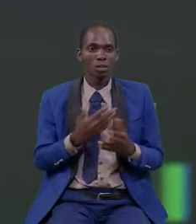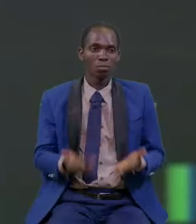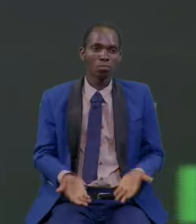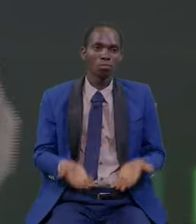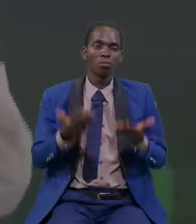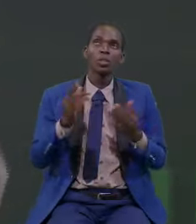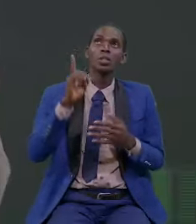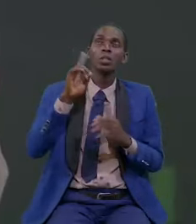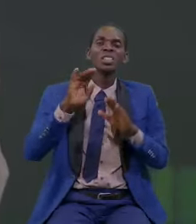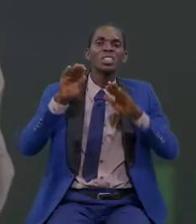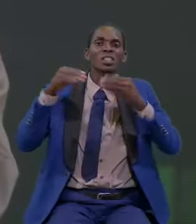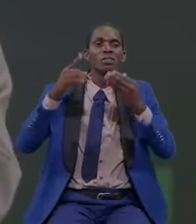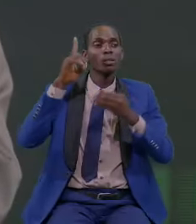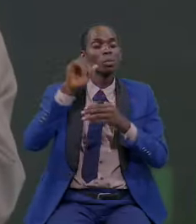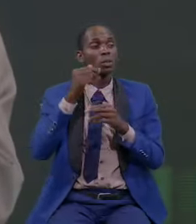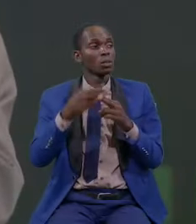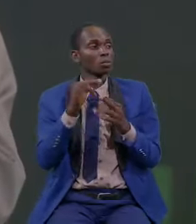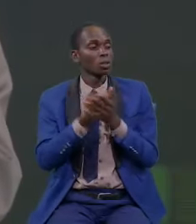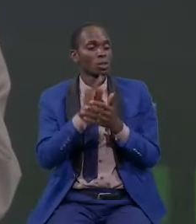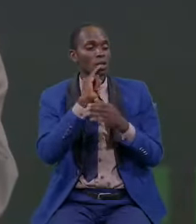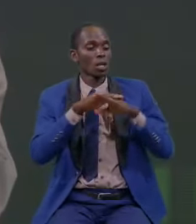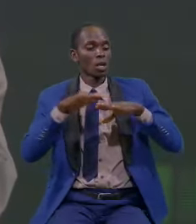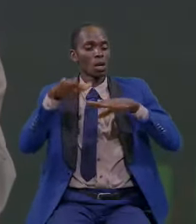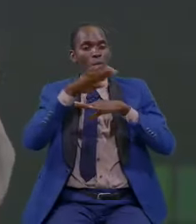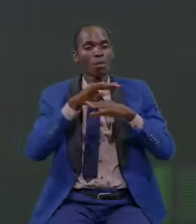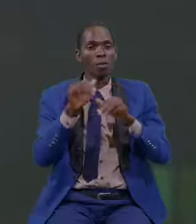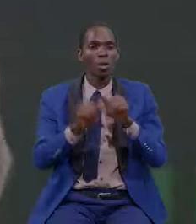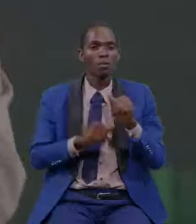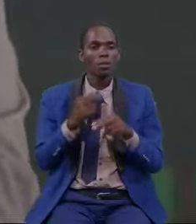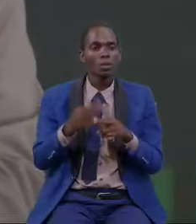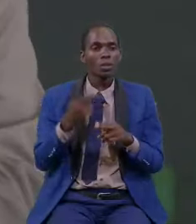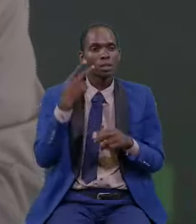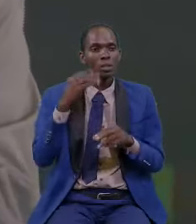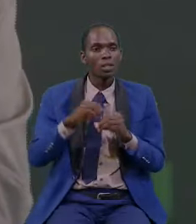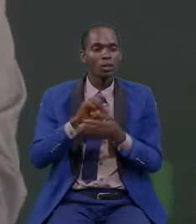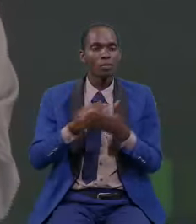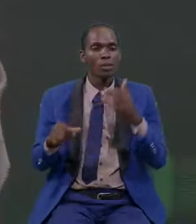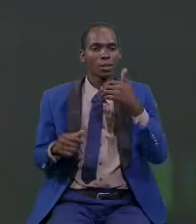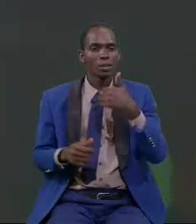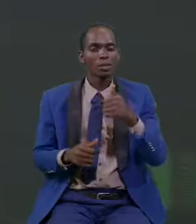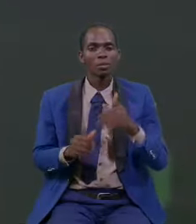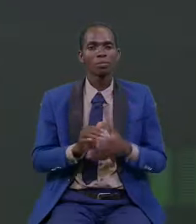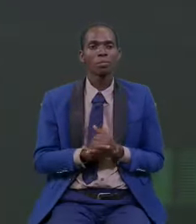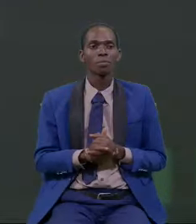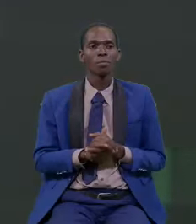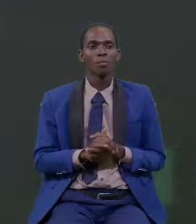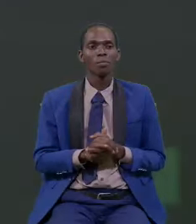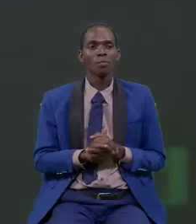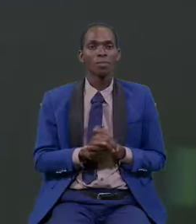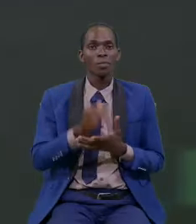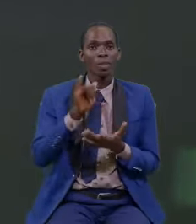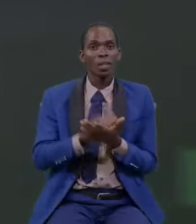is above every name. In verse 10, that at the name